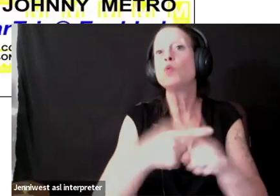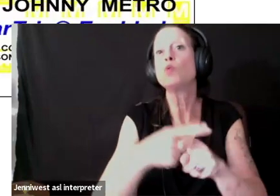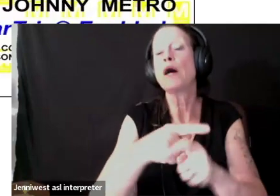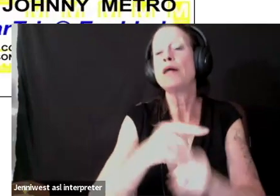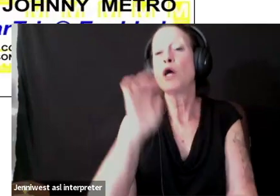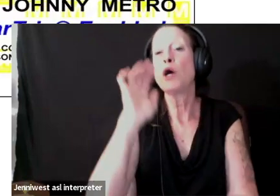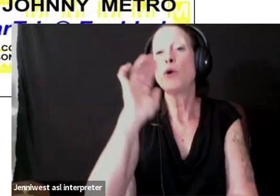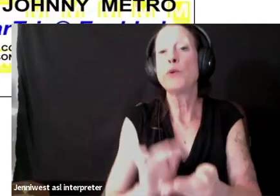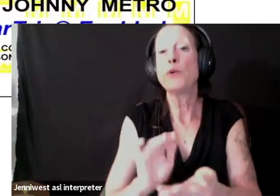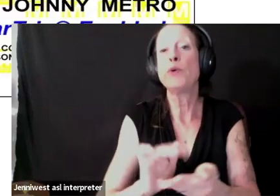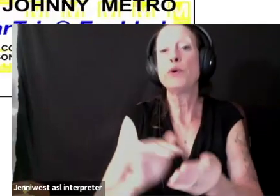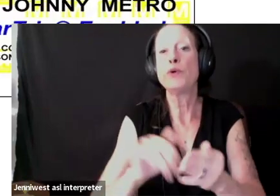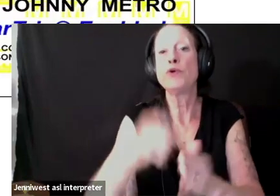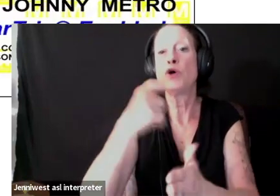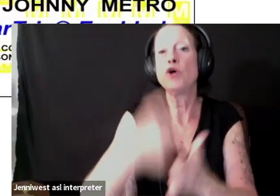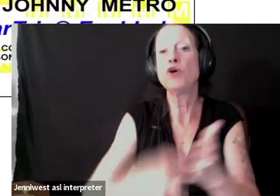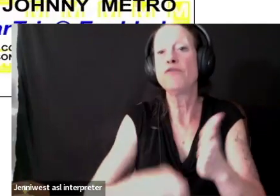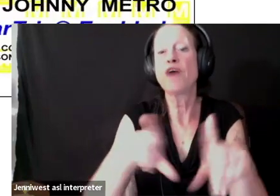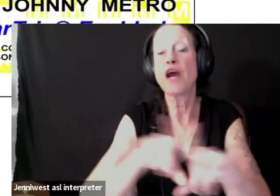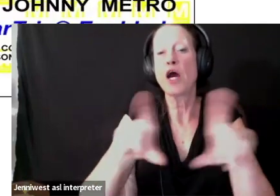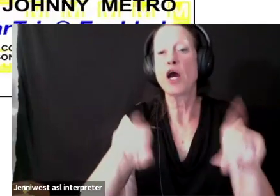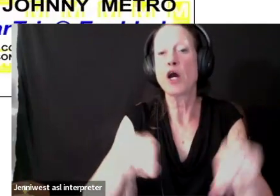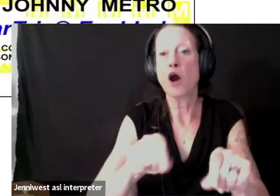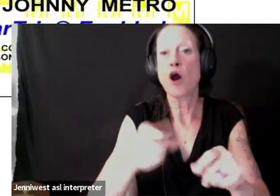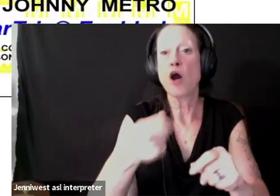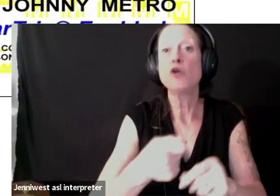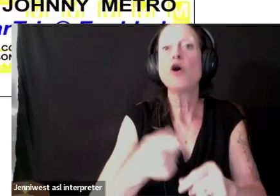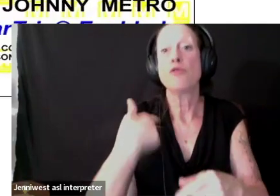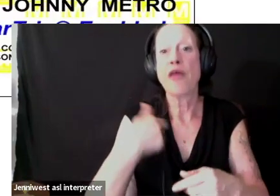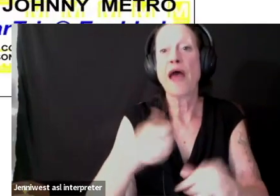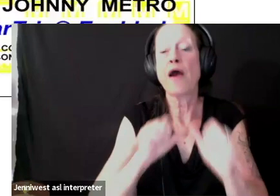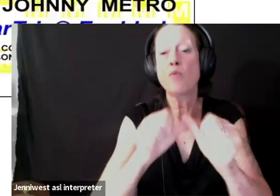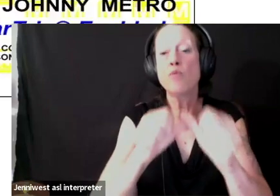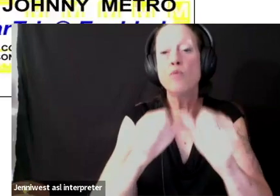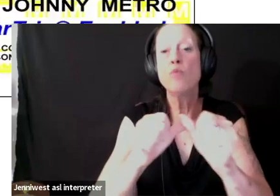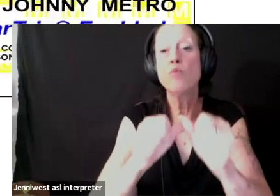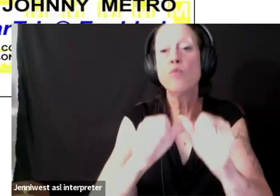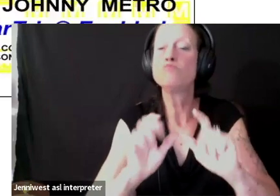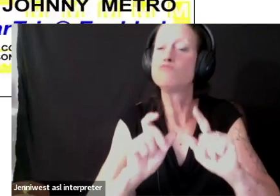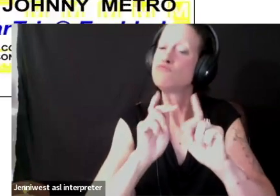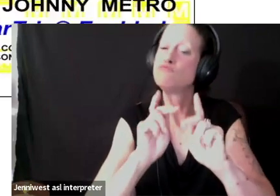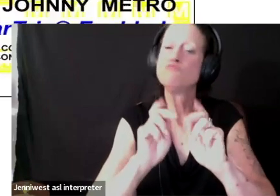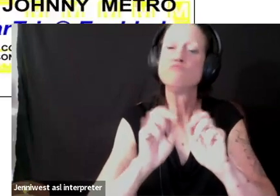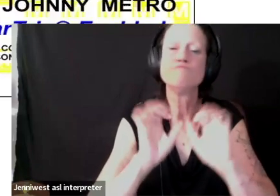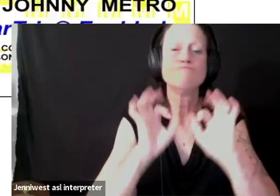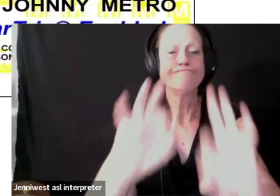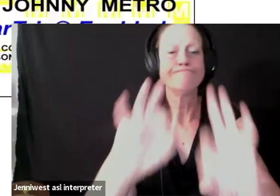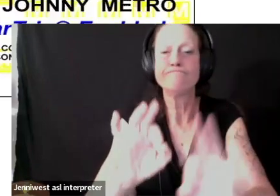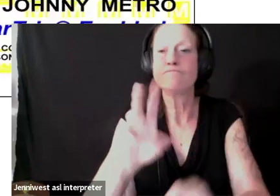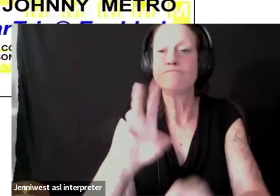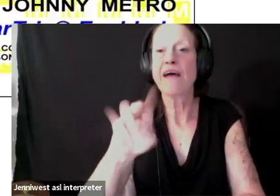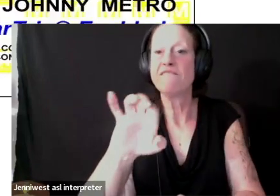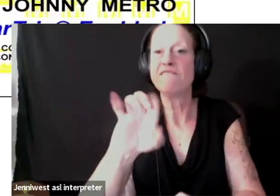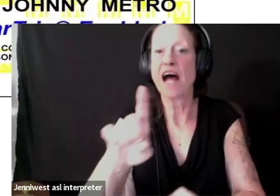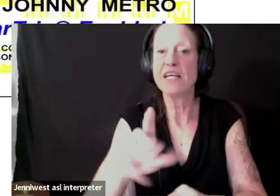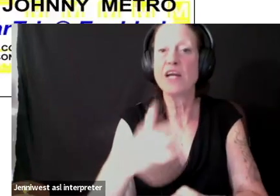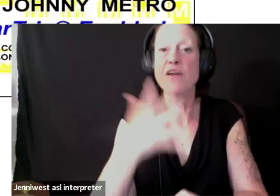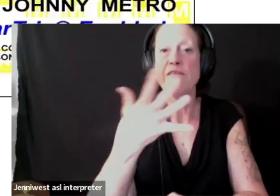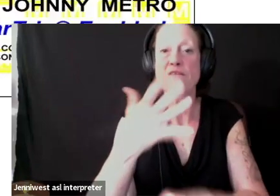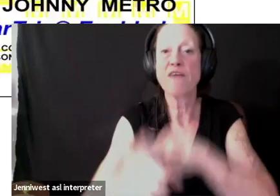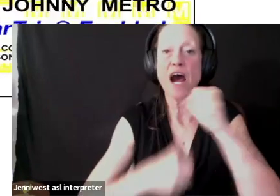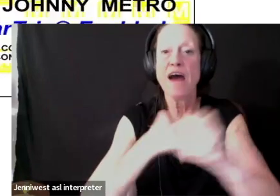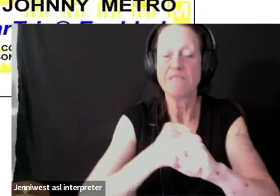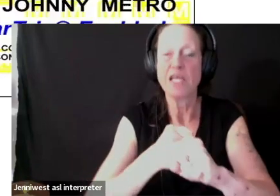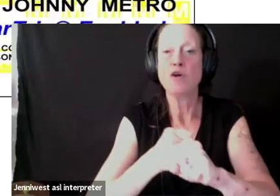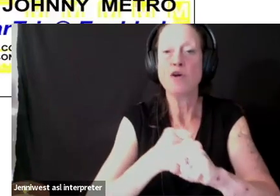So as I was saying, the one with the red border, that's the PCA card. The one on top, it no longer has